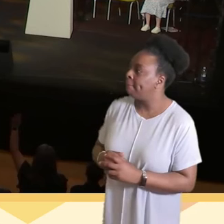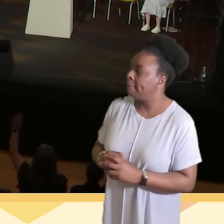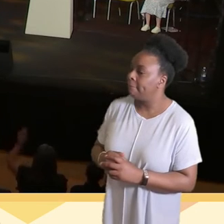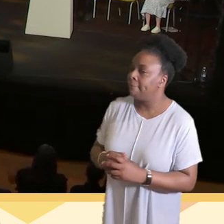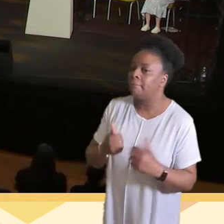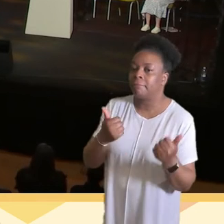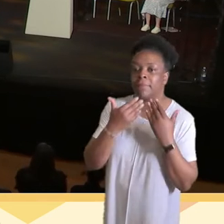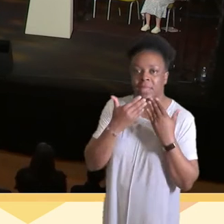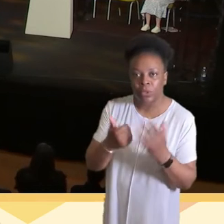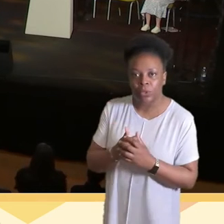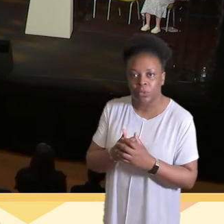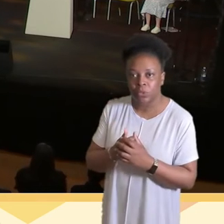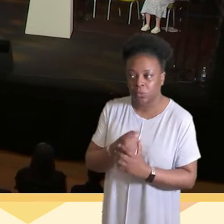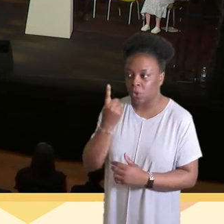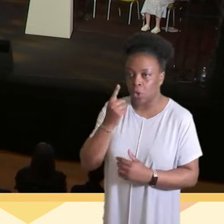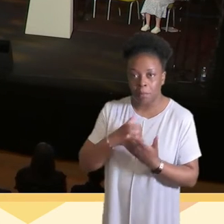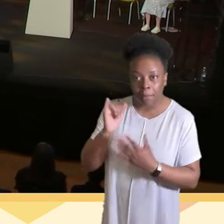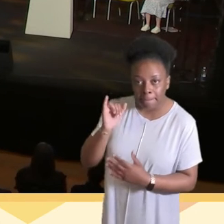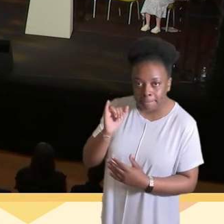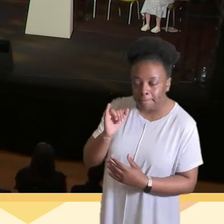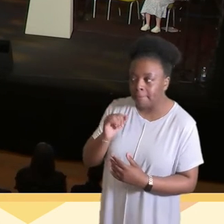Thank you. Those against?